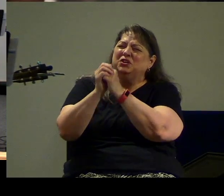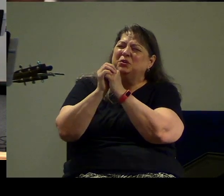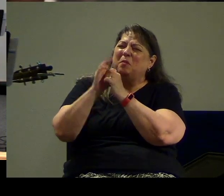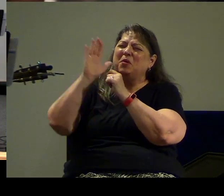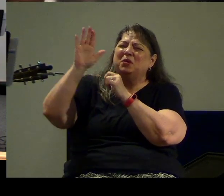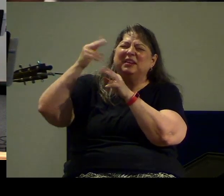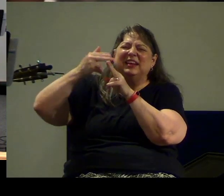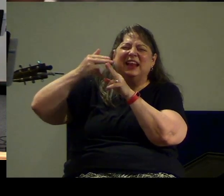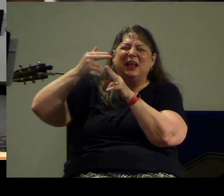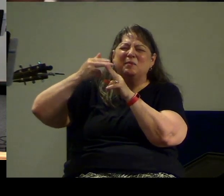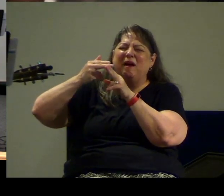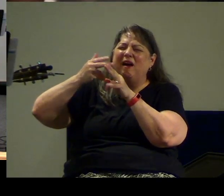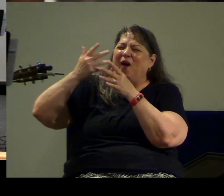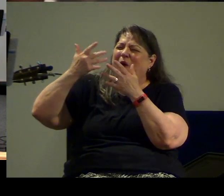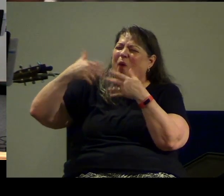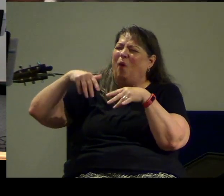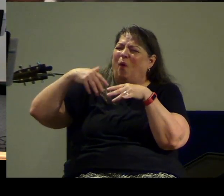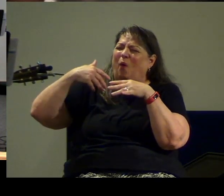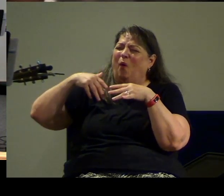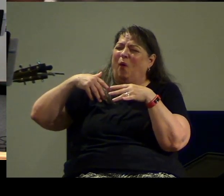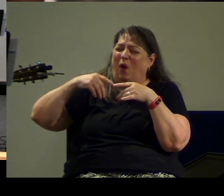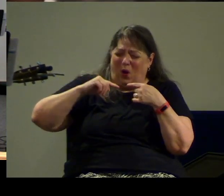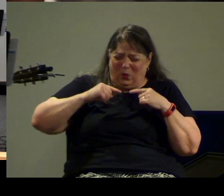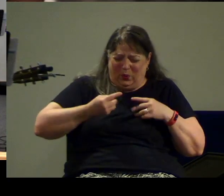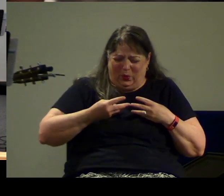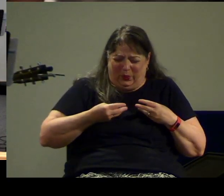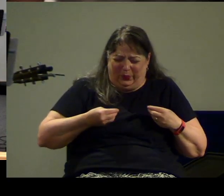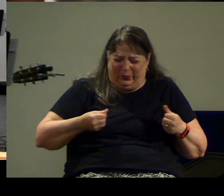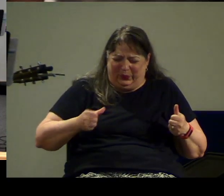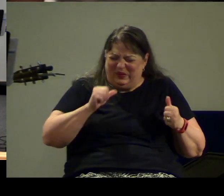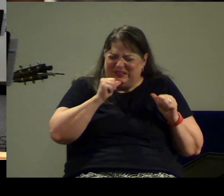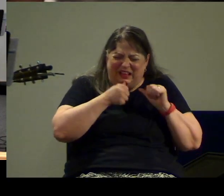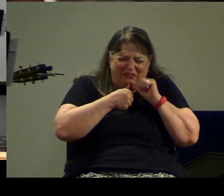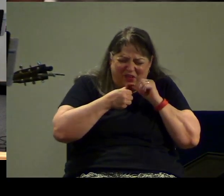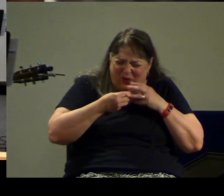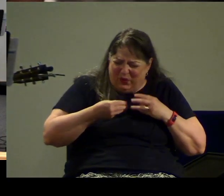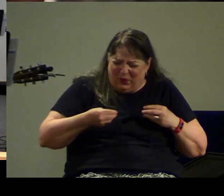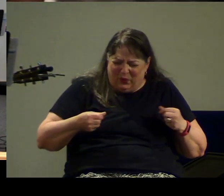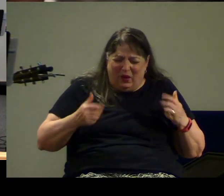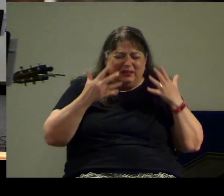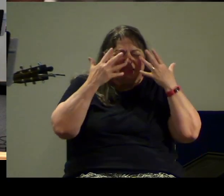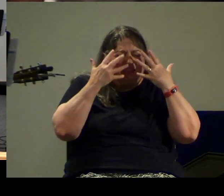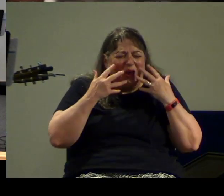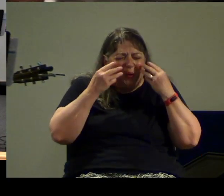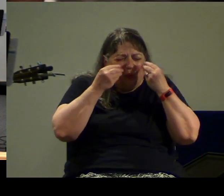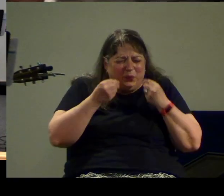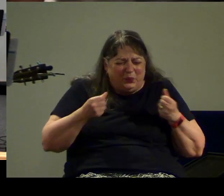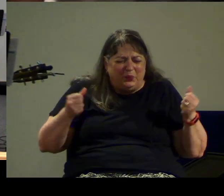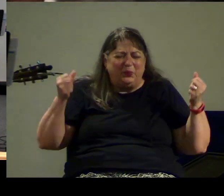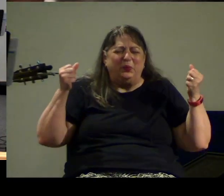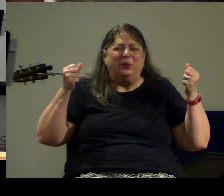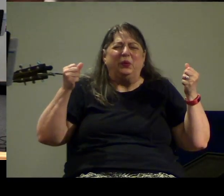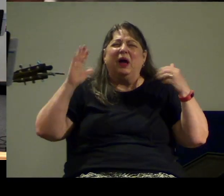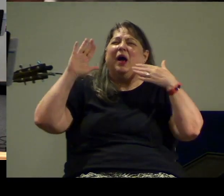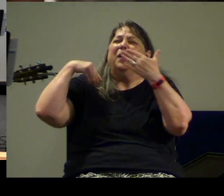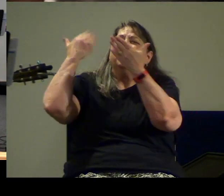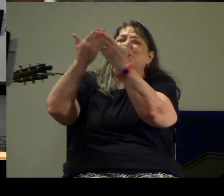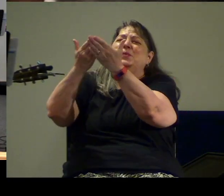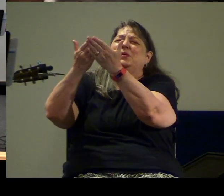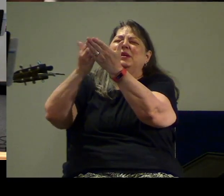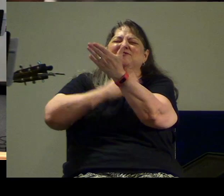any feeling of pain and suffering and sadness. And it would just be joy and